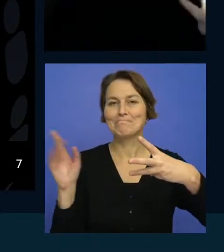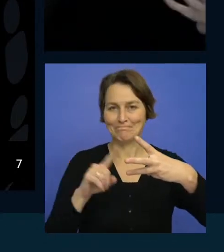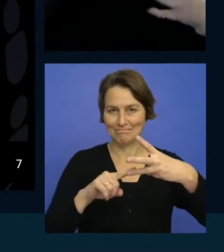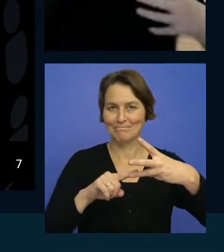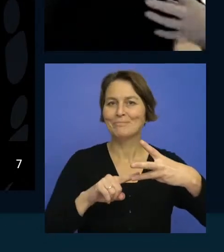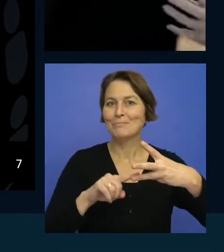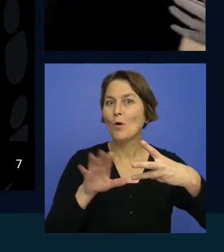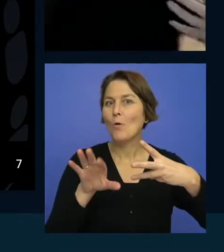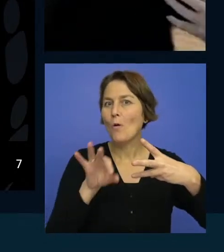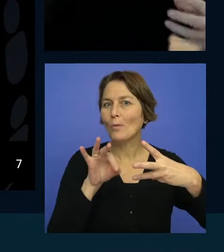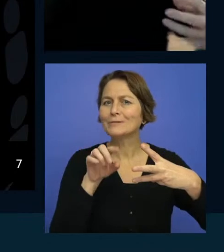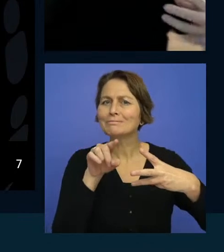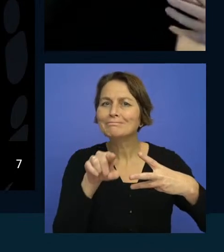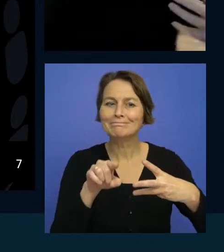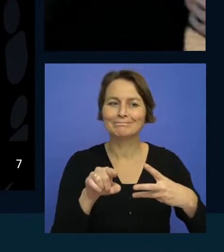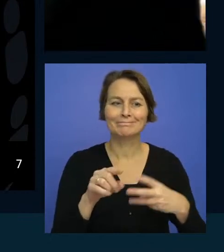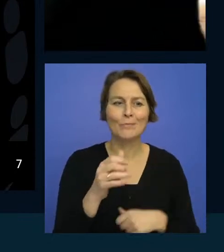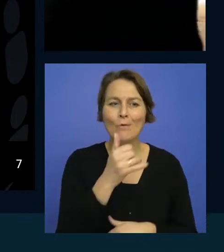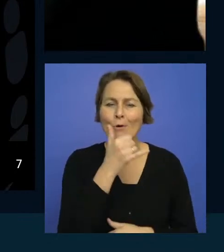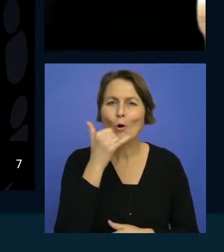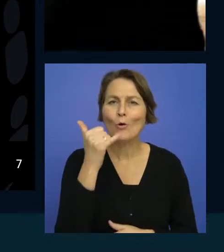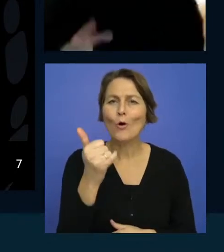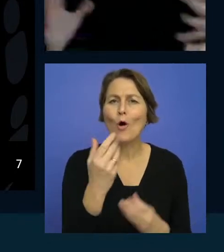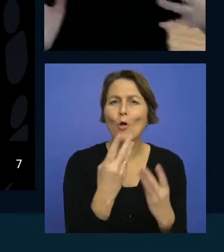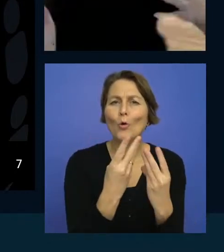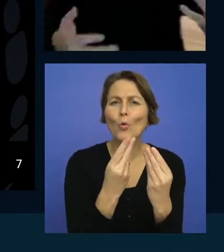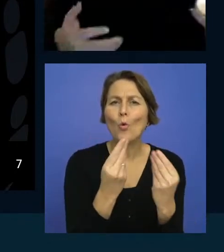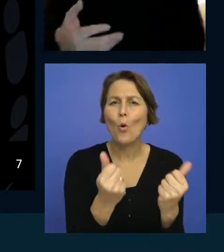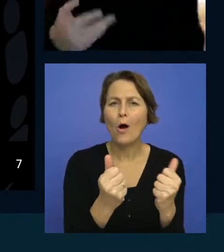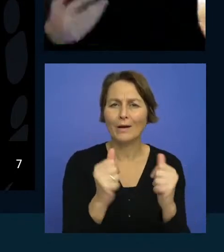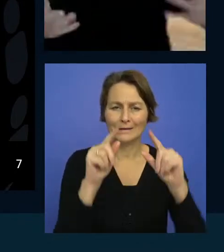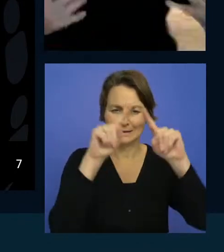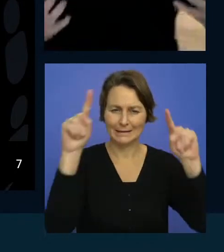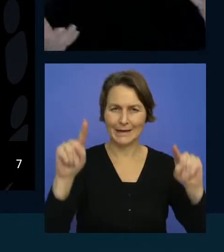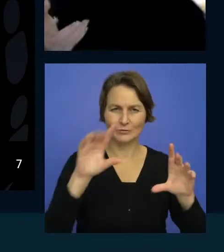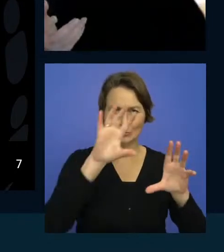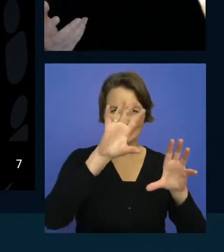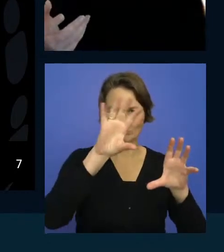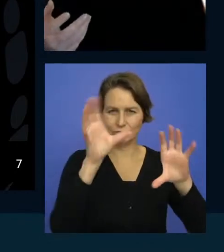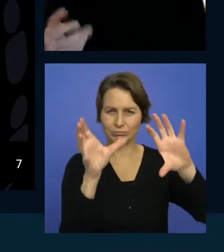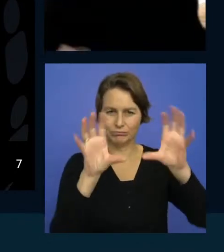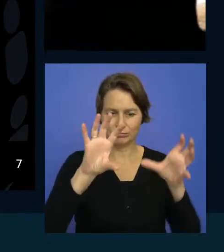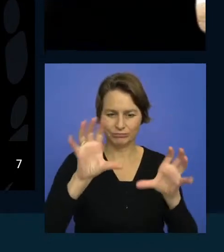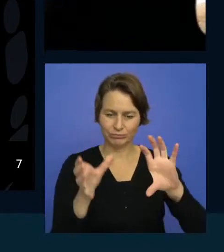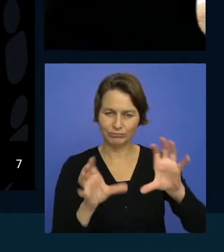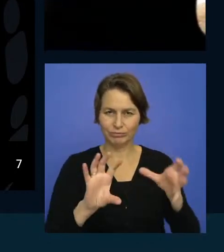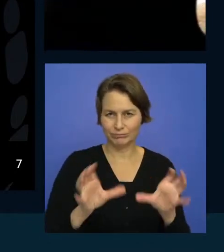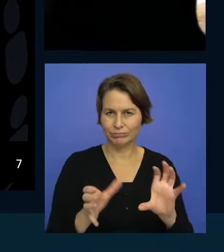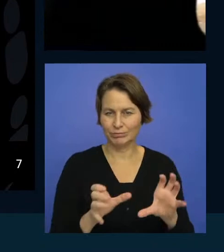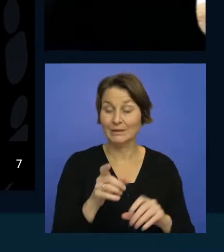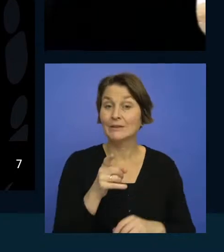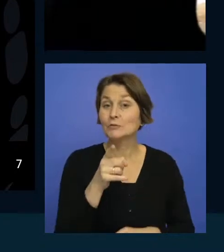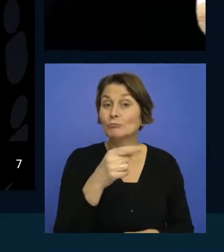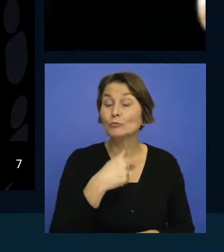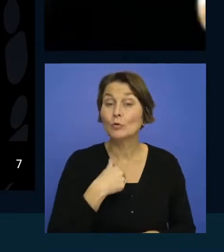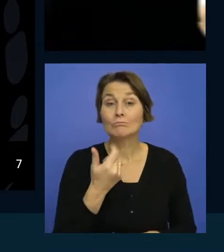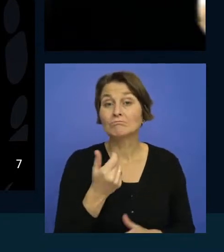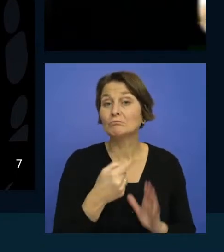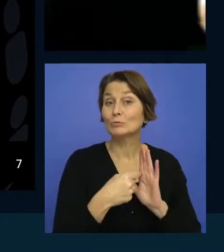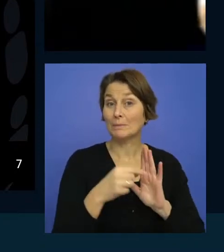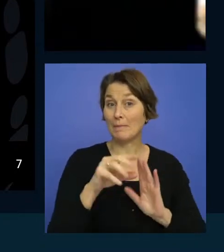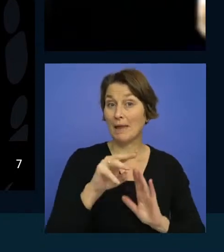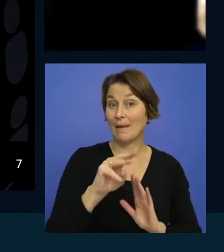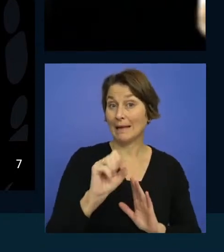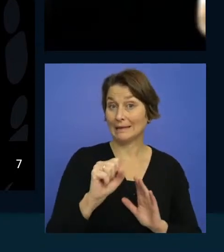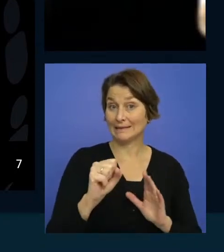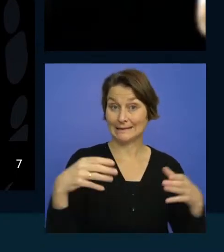you're administrating Teams or have some role of, I don't know,